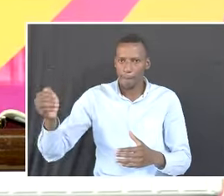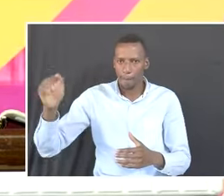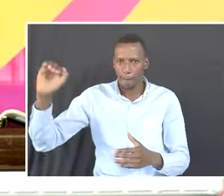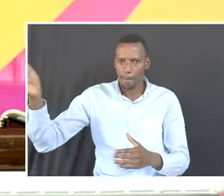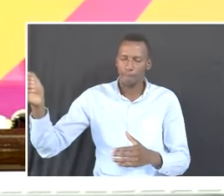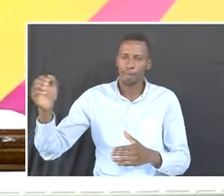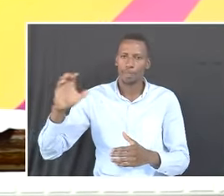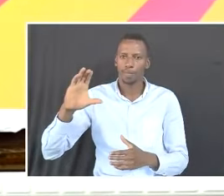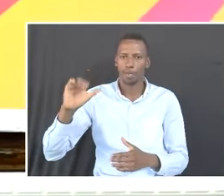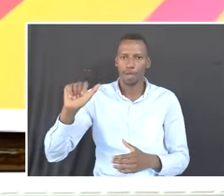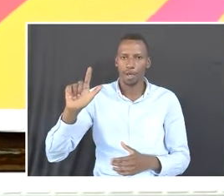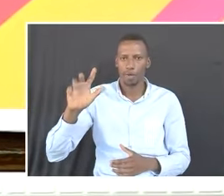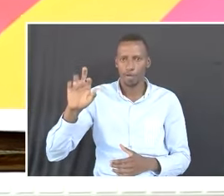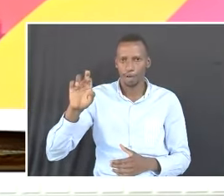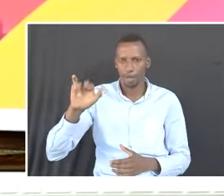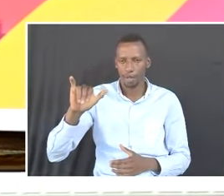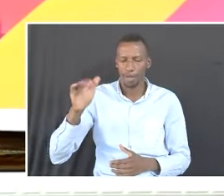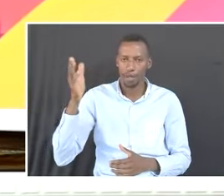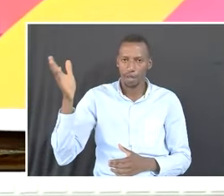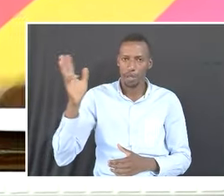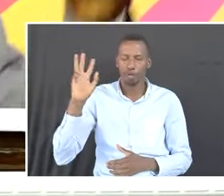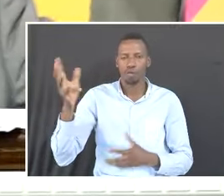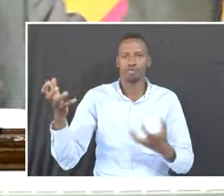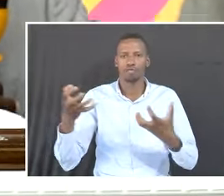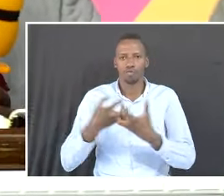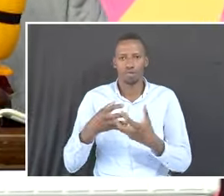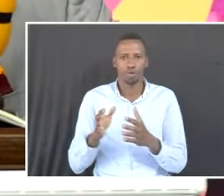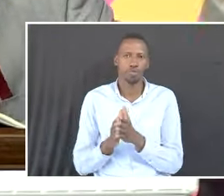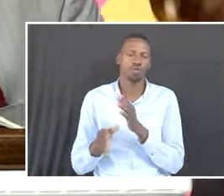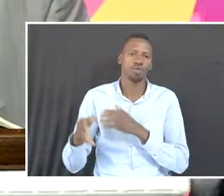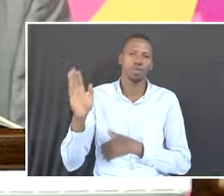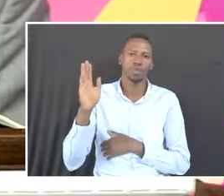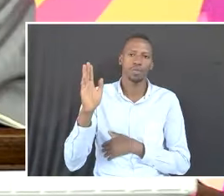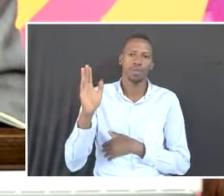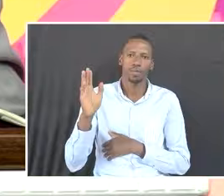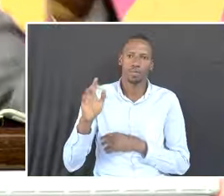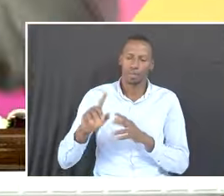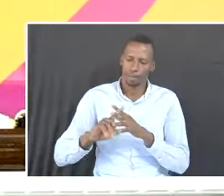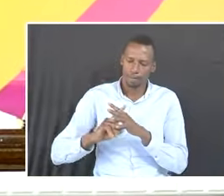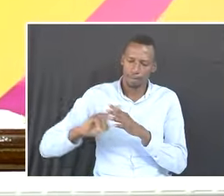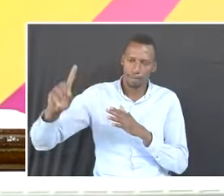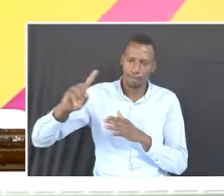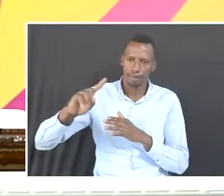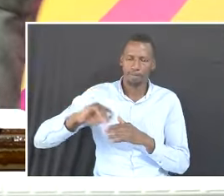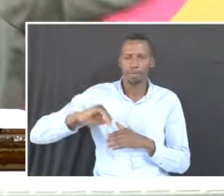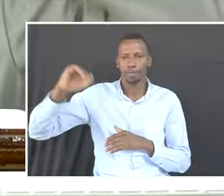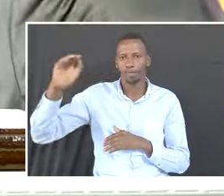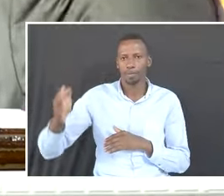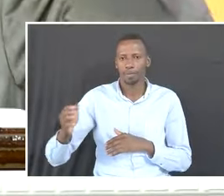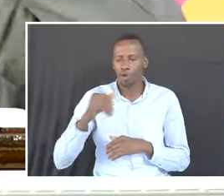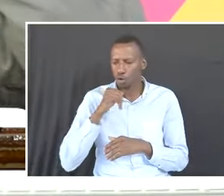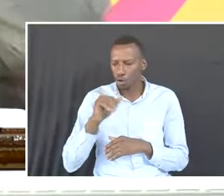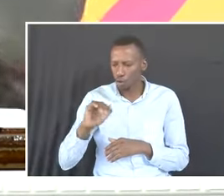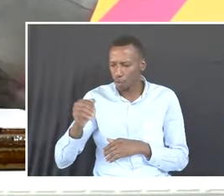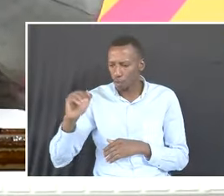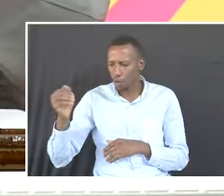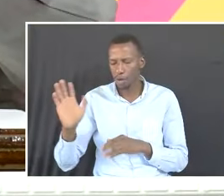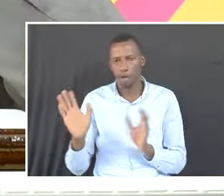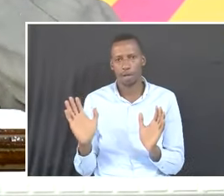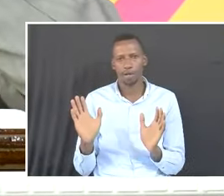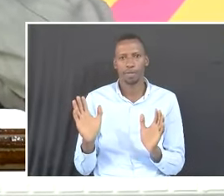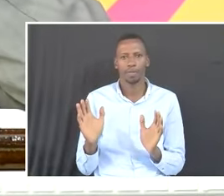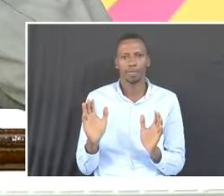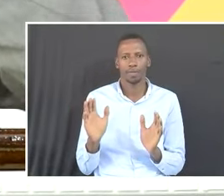been reconciled to God. And that's why, escape to the mountains, not simply to the hills. No, which